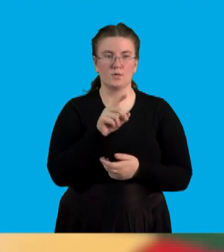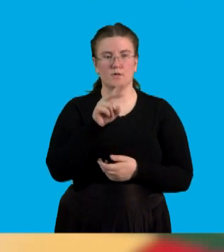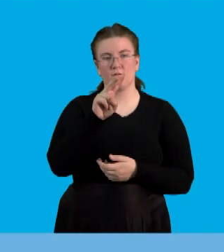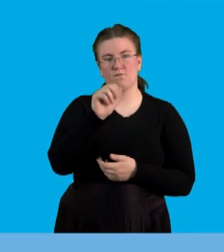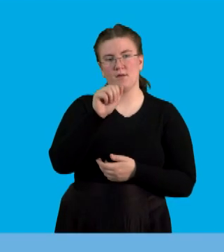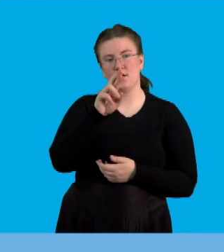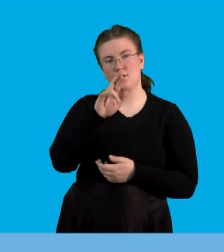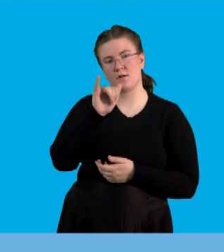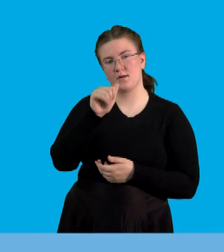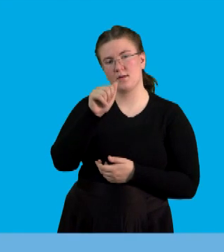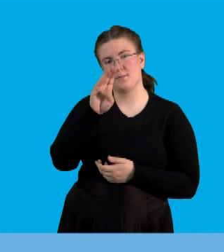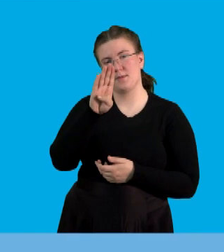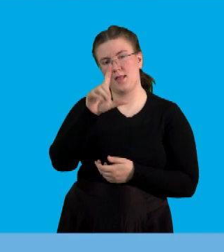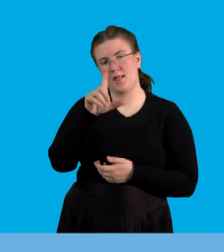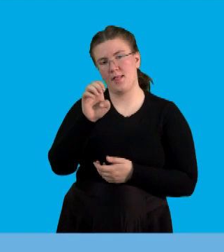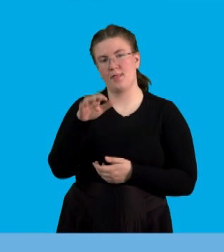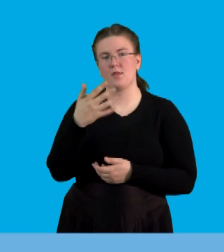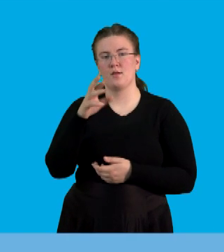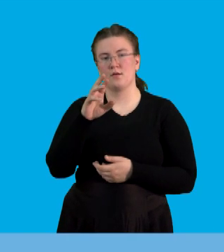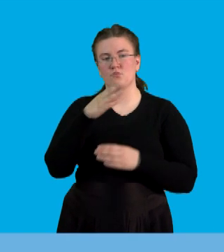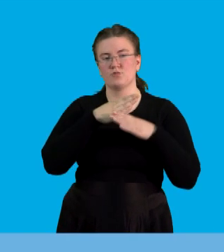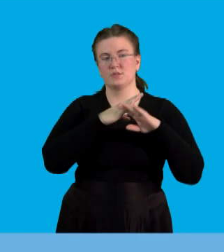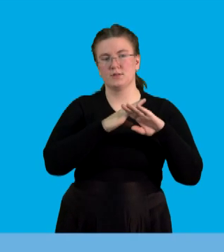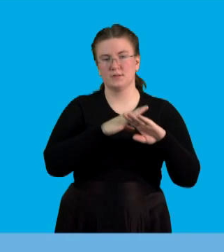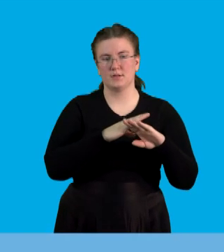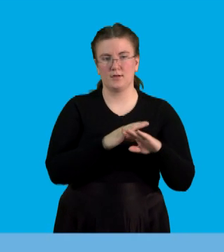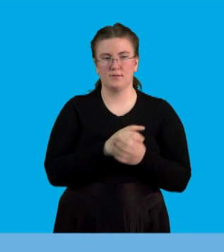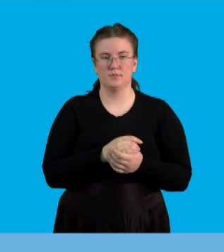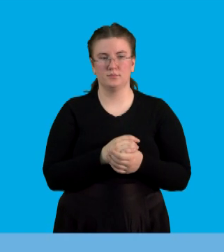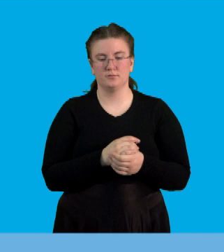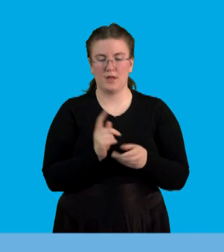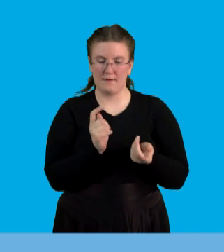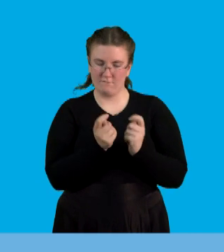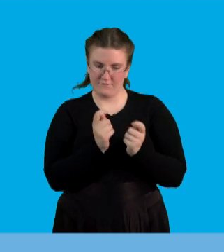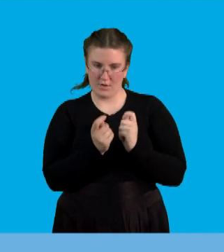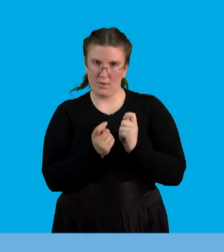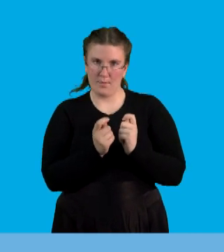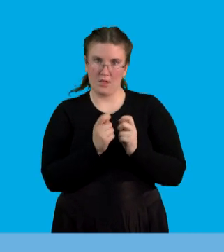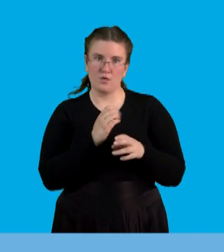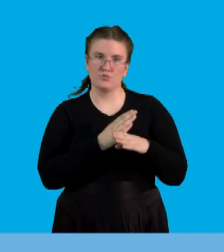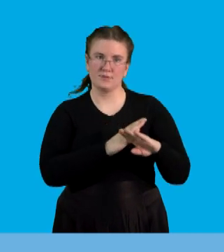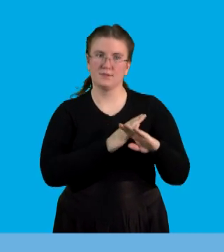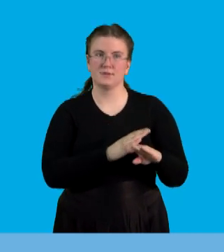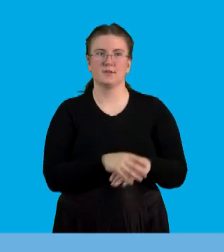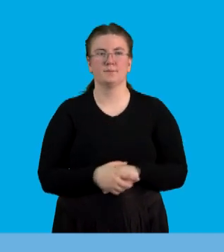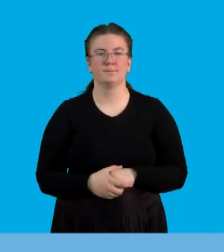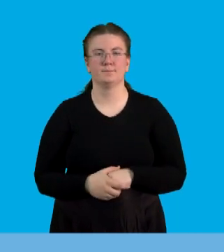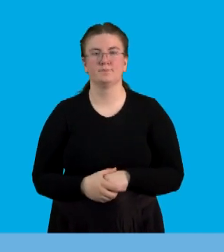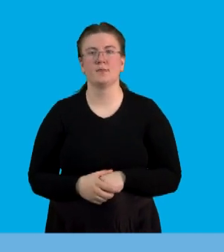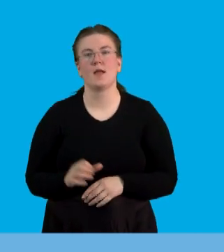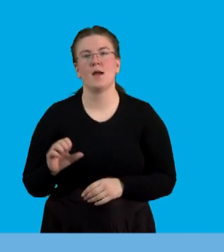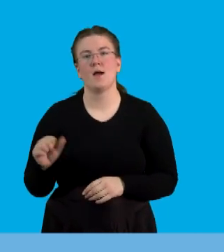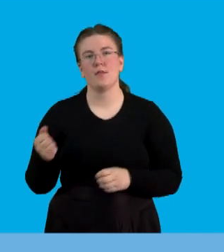is called a variable resistor or a rheostat. It's called a variable resistor. So